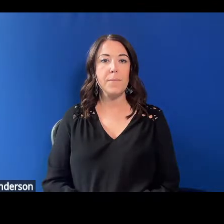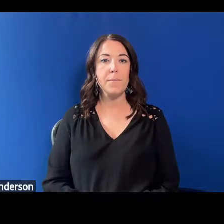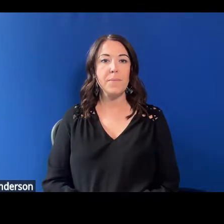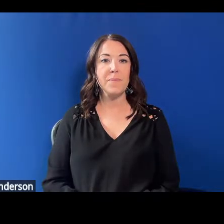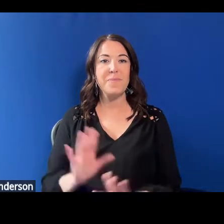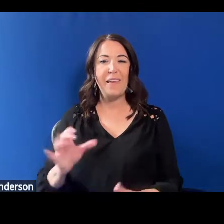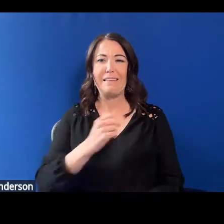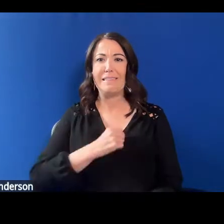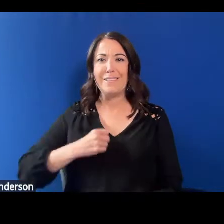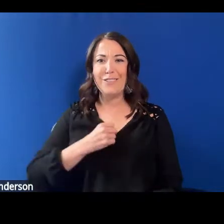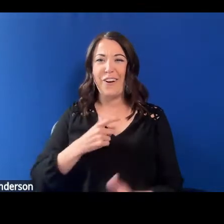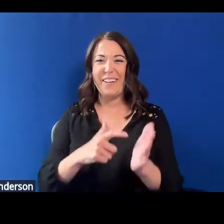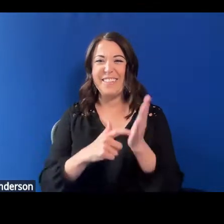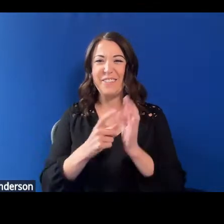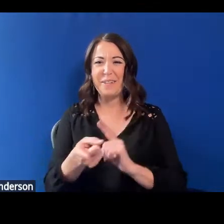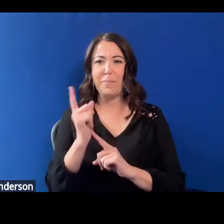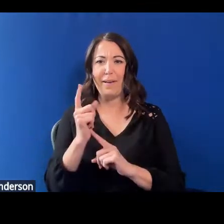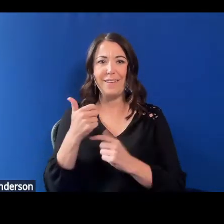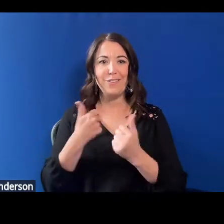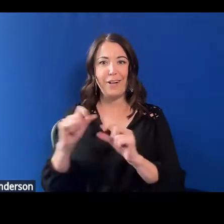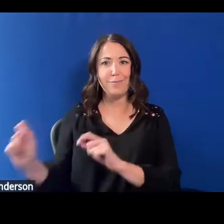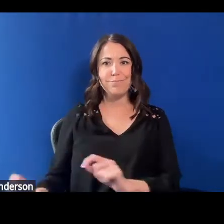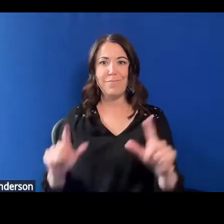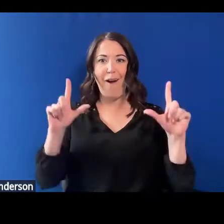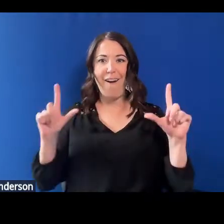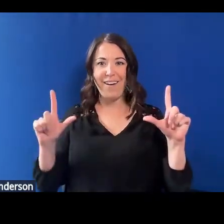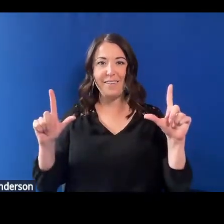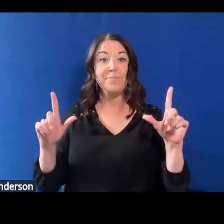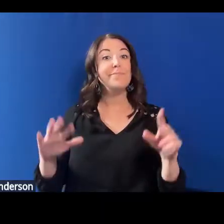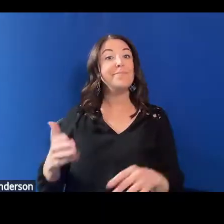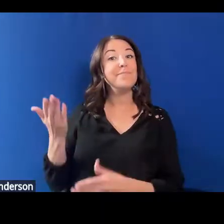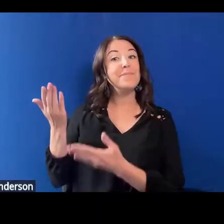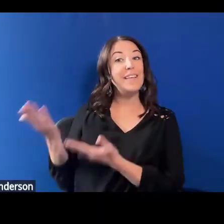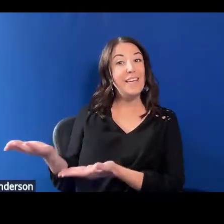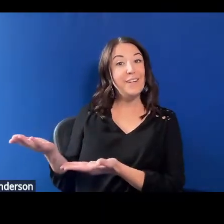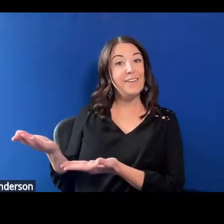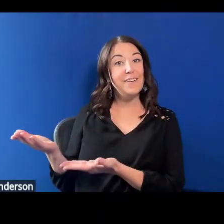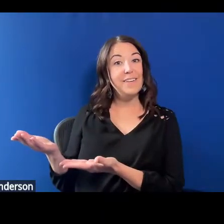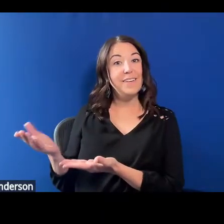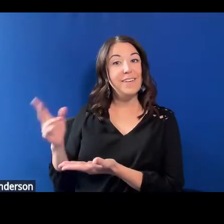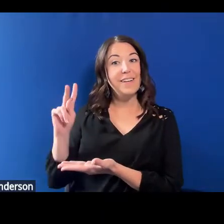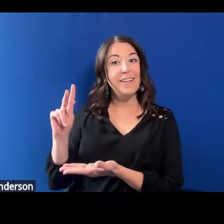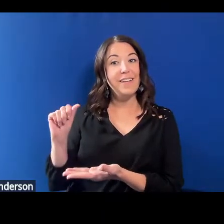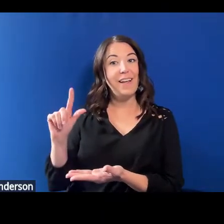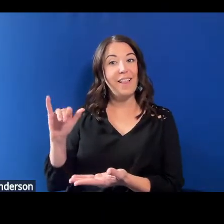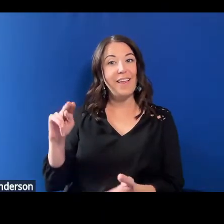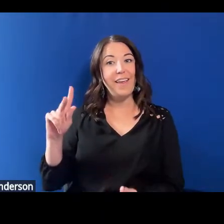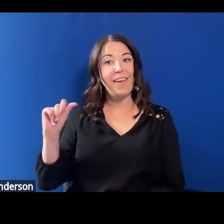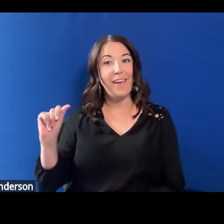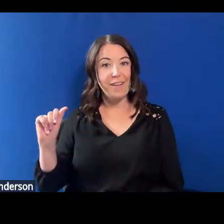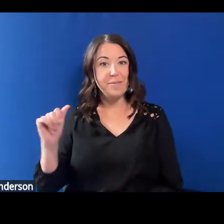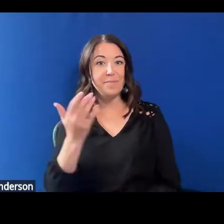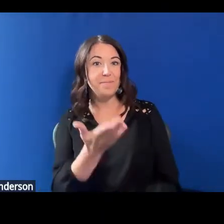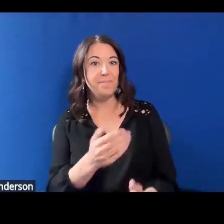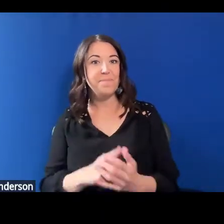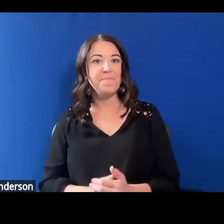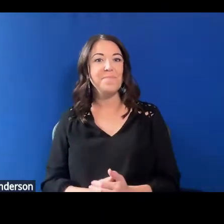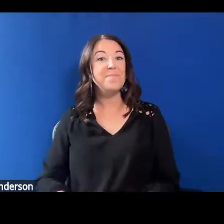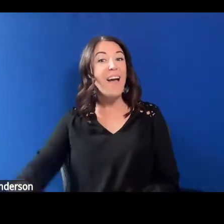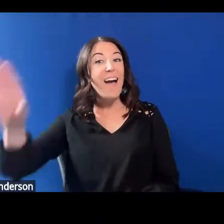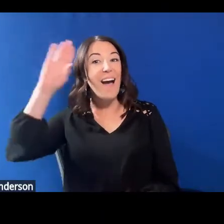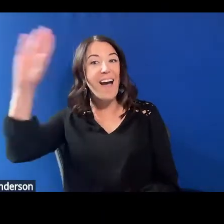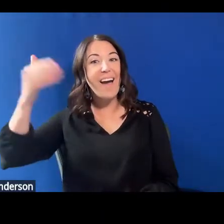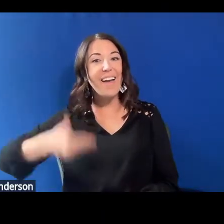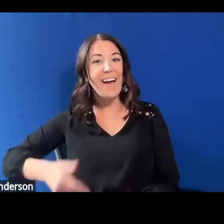Sorry, that took me a minute to find our buttons, but here's Kalinka's take. All right. Hi, so